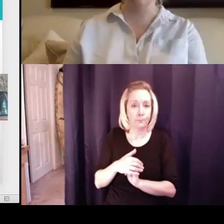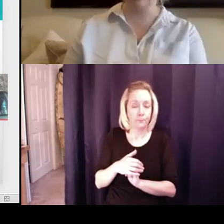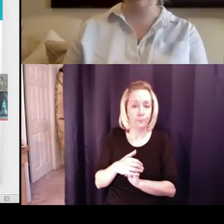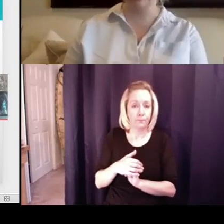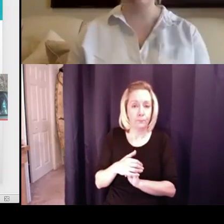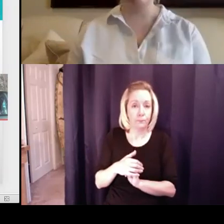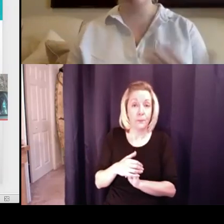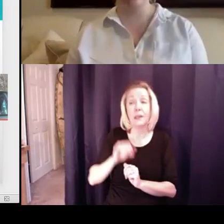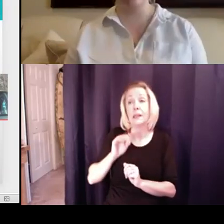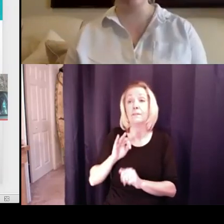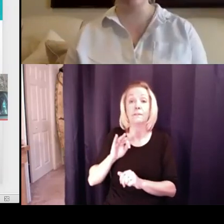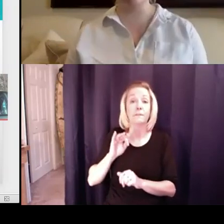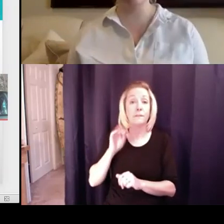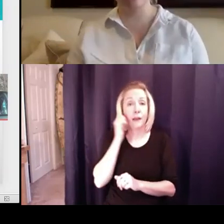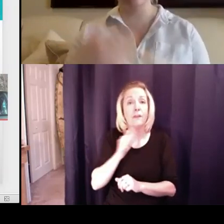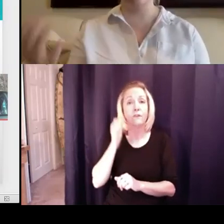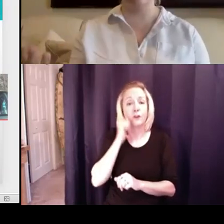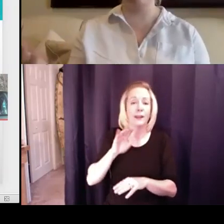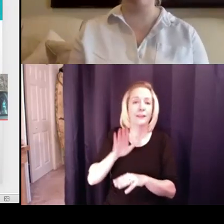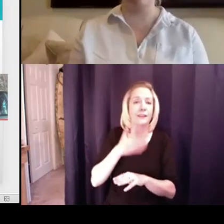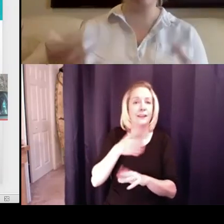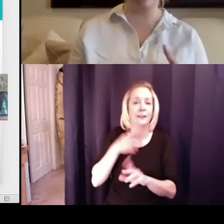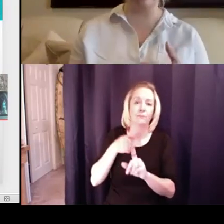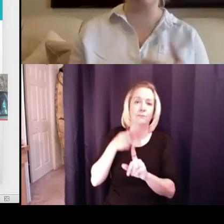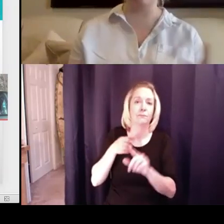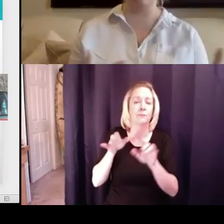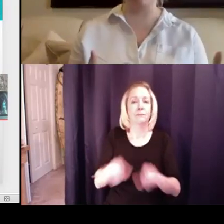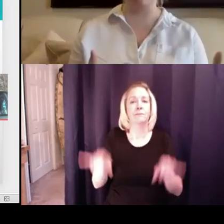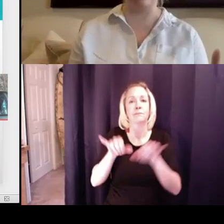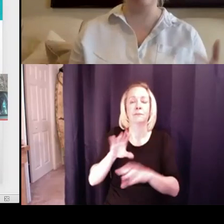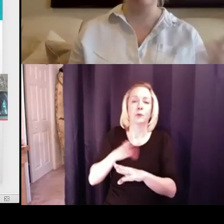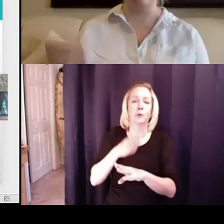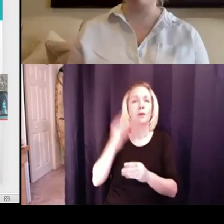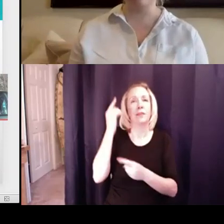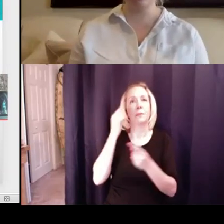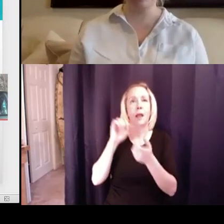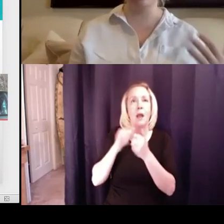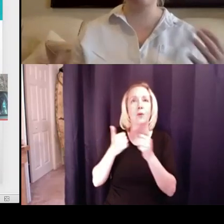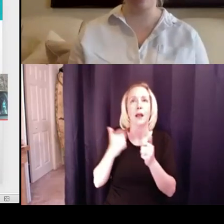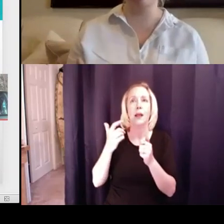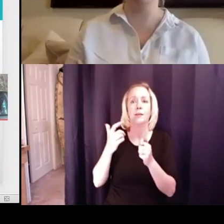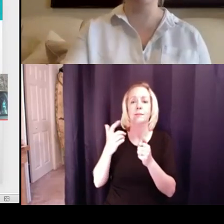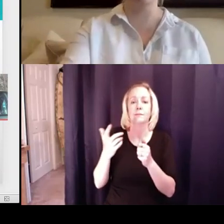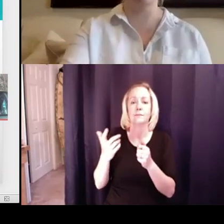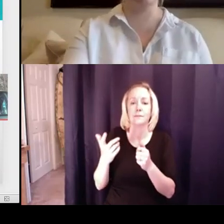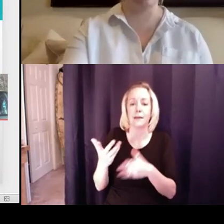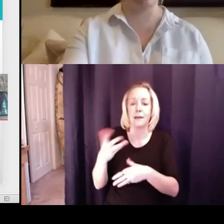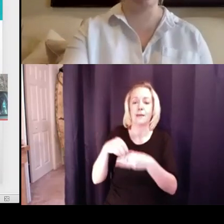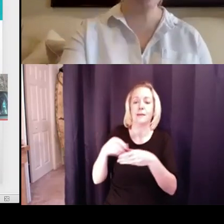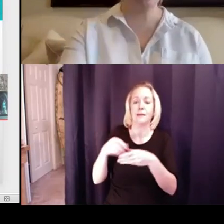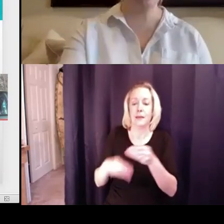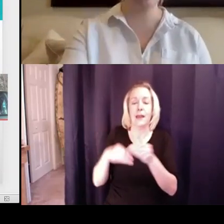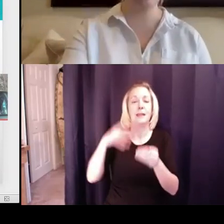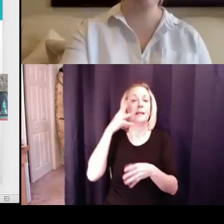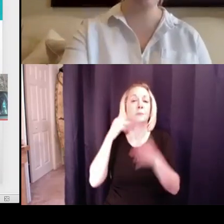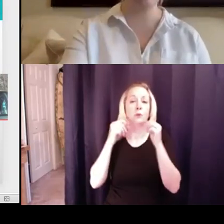if you're singing every day and you're singing these favorite songs, thinking about how can I incorporate an experience to help them really learn this